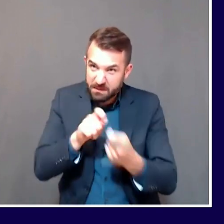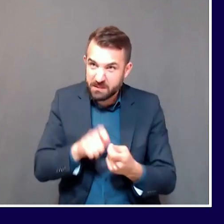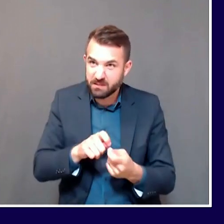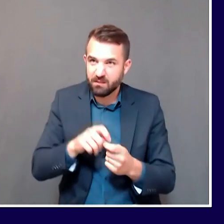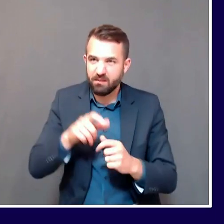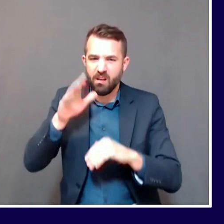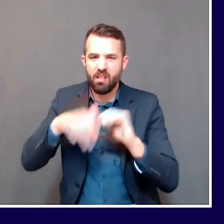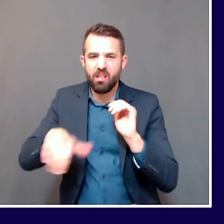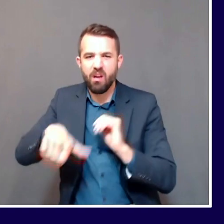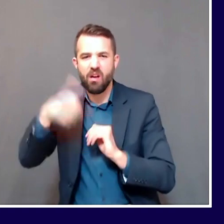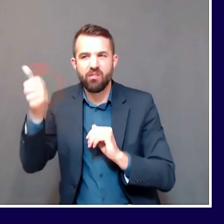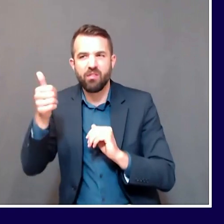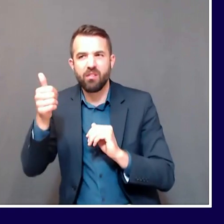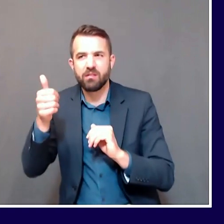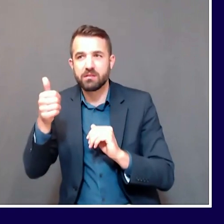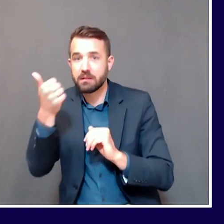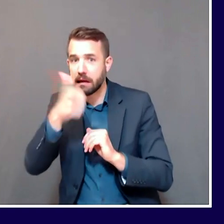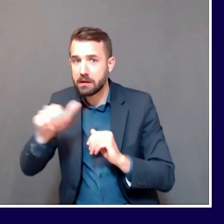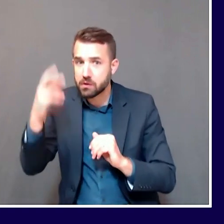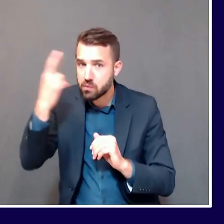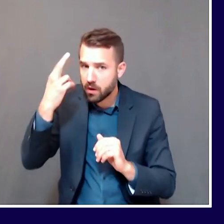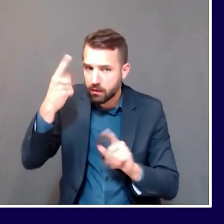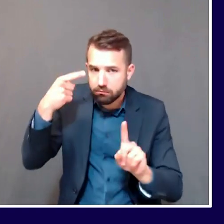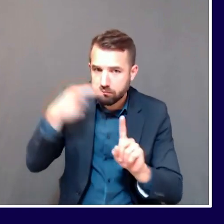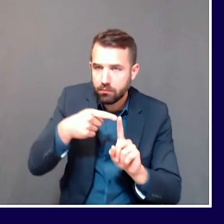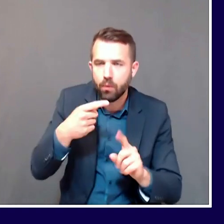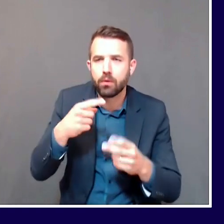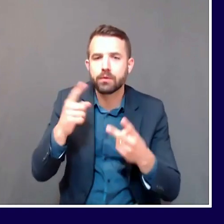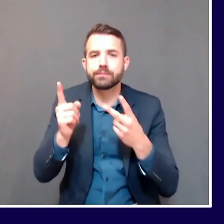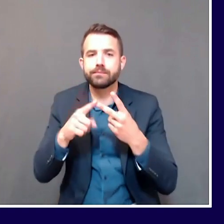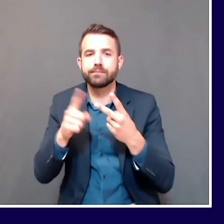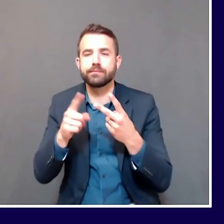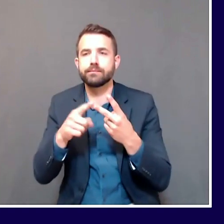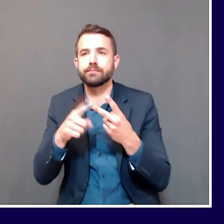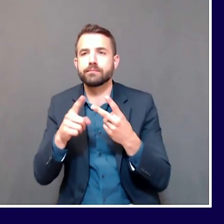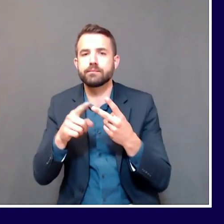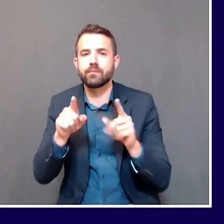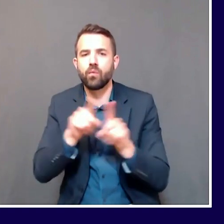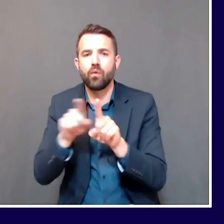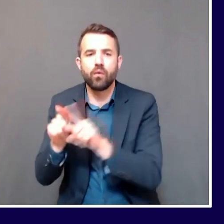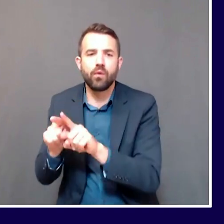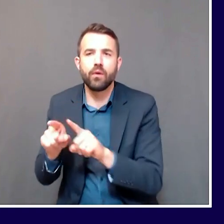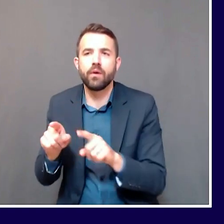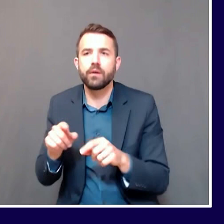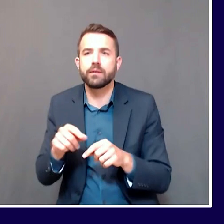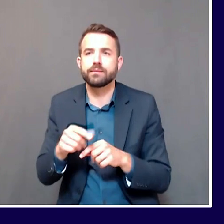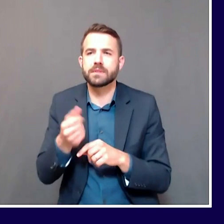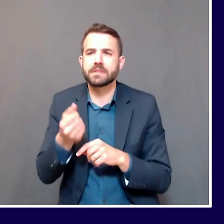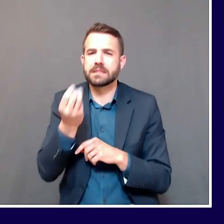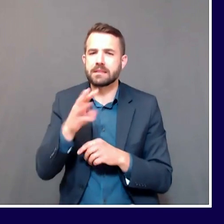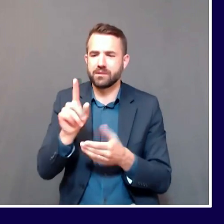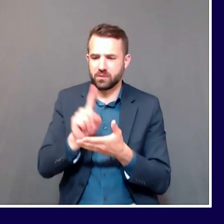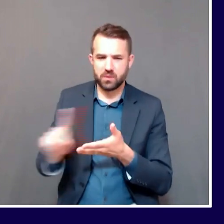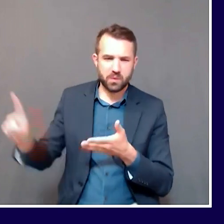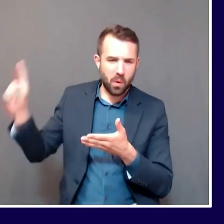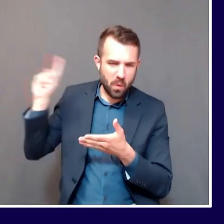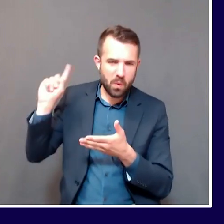Also, on a semi-related note, some weeks ago you mentioned that